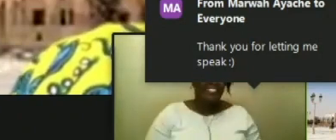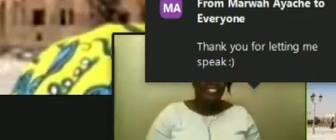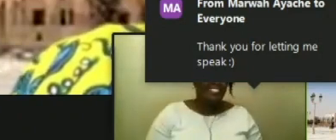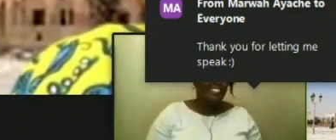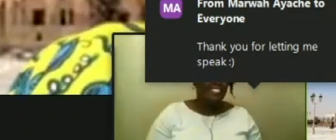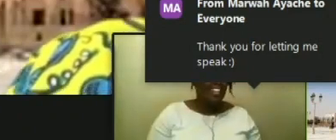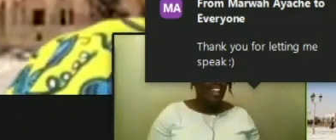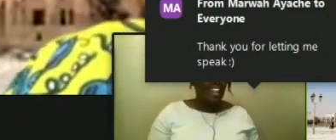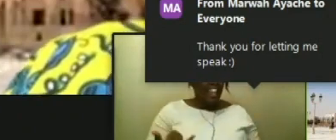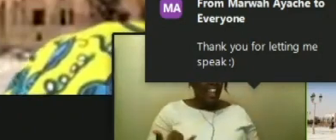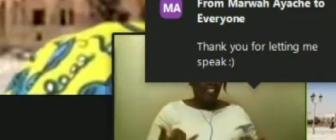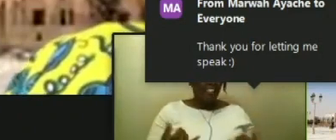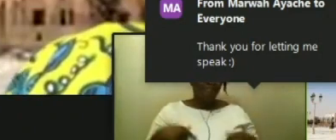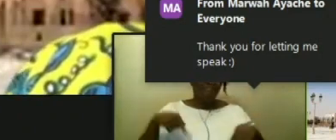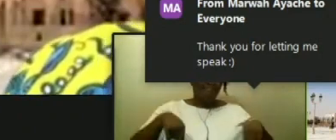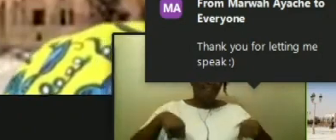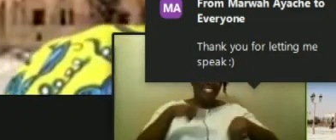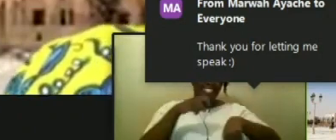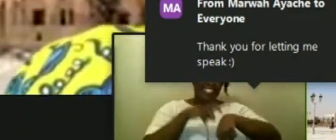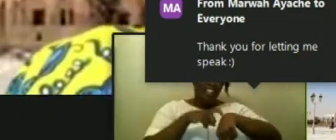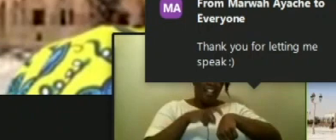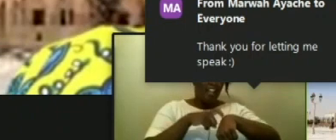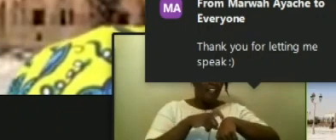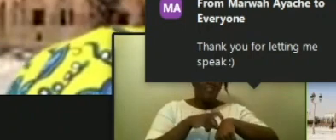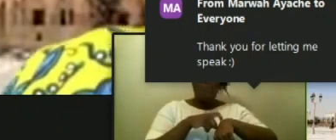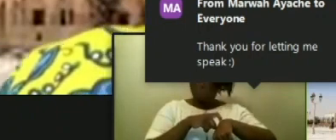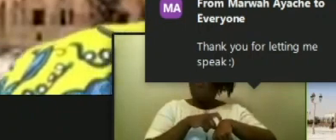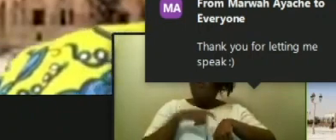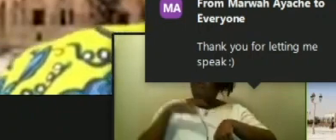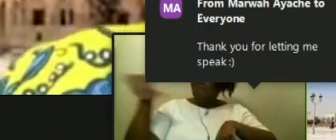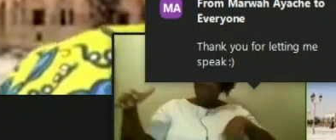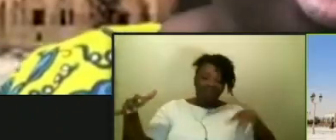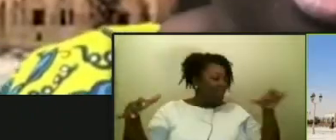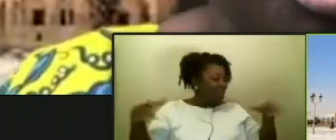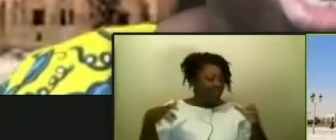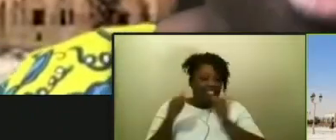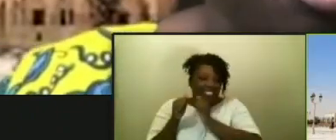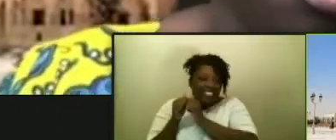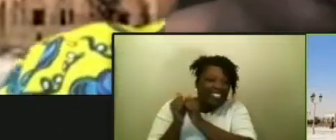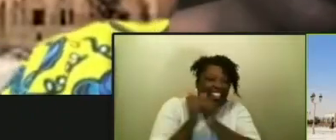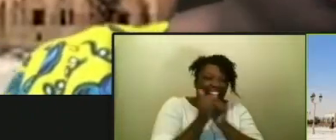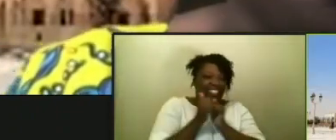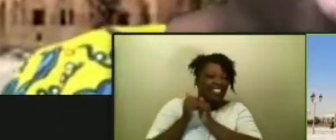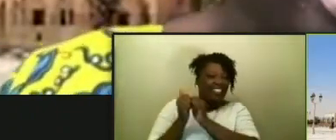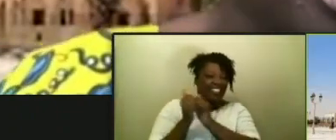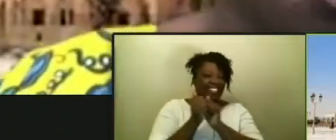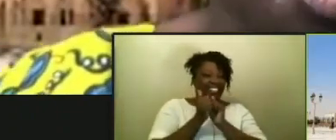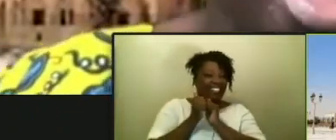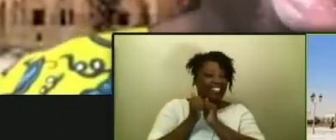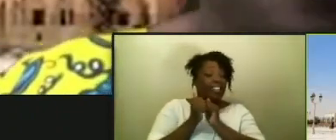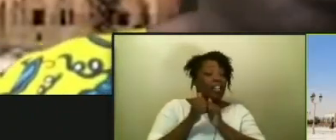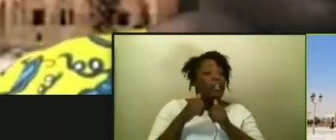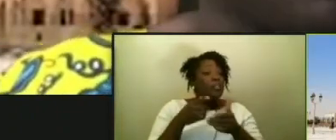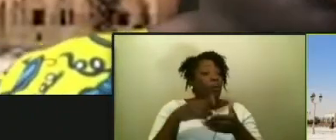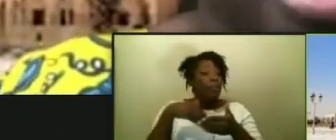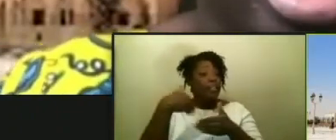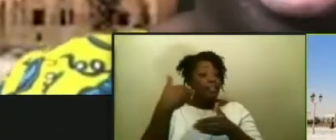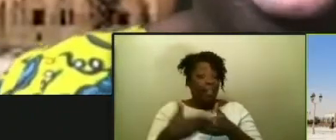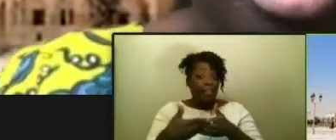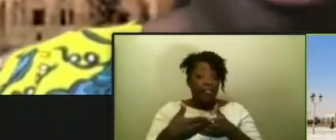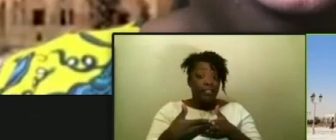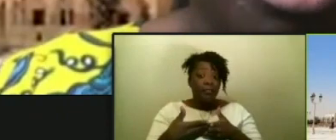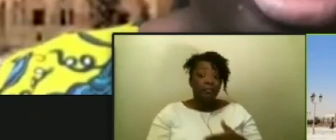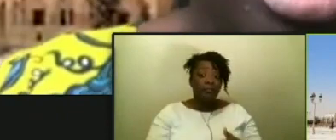stress time, we are working together. Our cities also are working together. So next we have Roberto